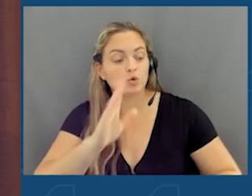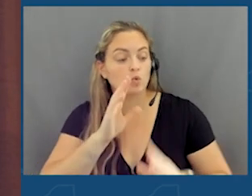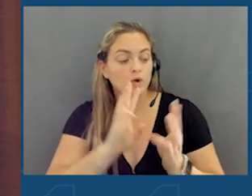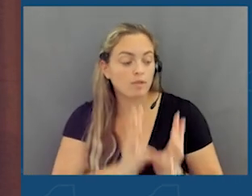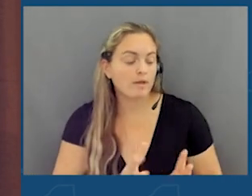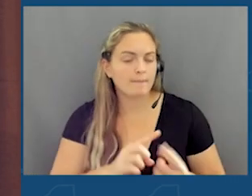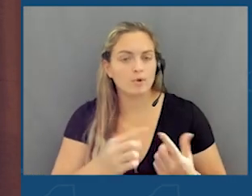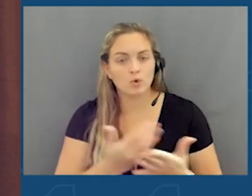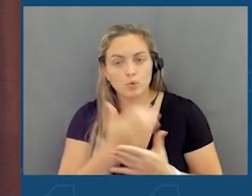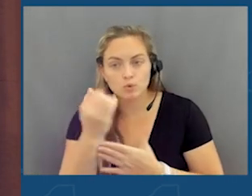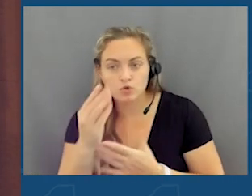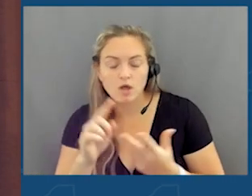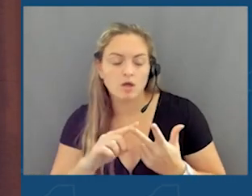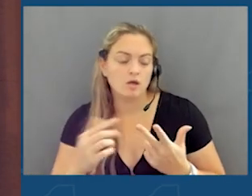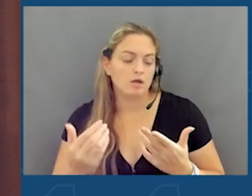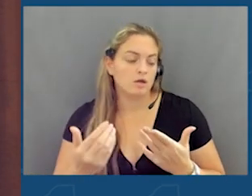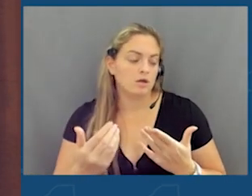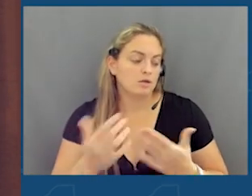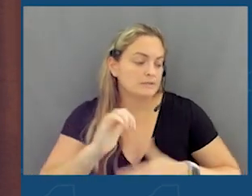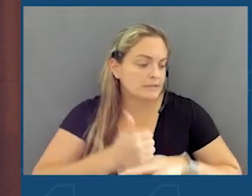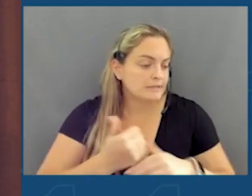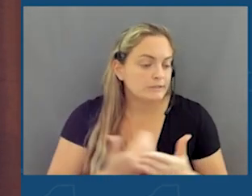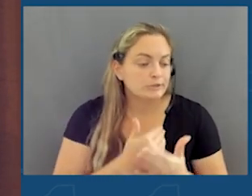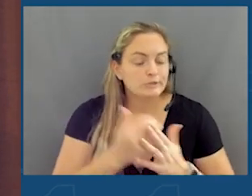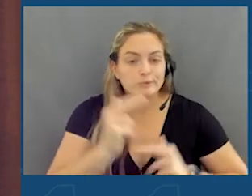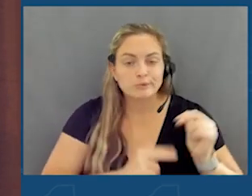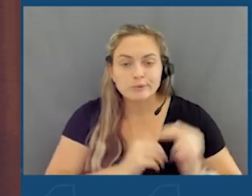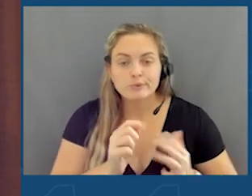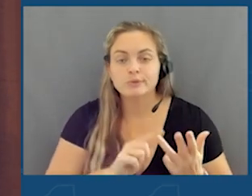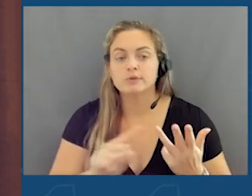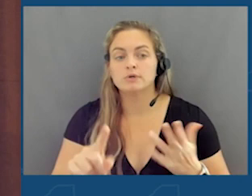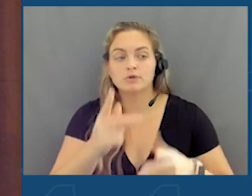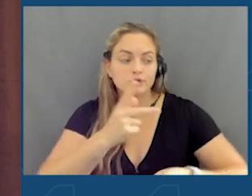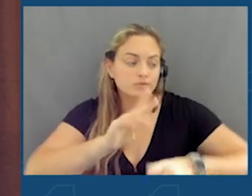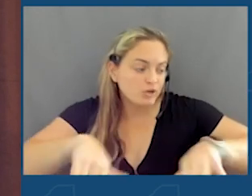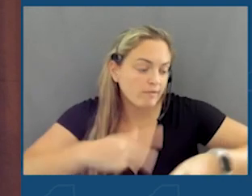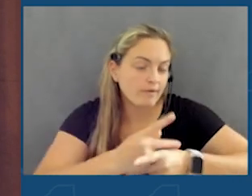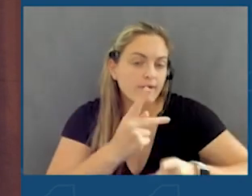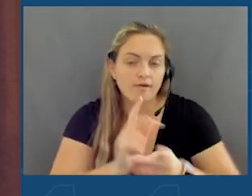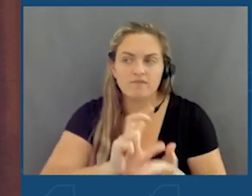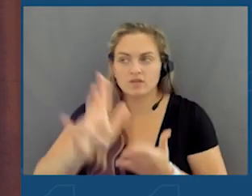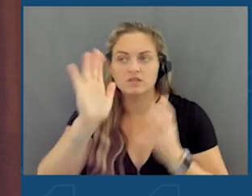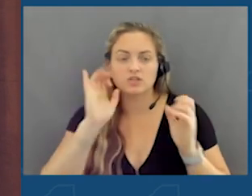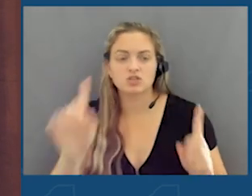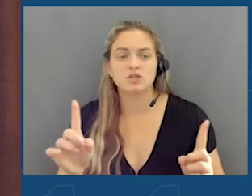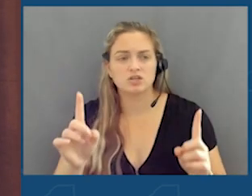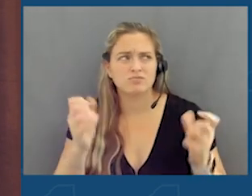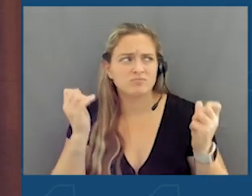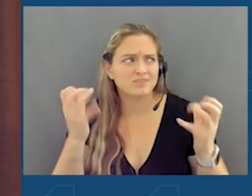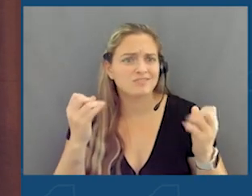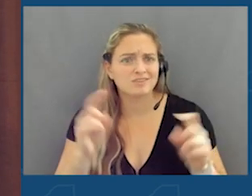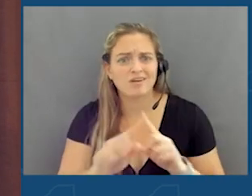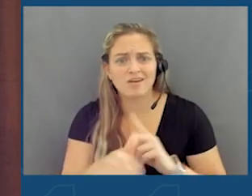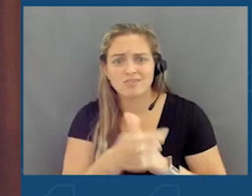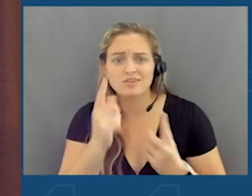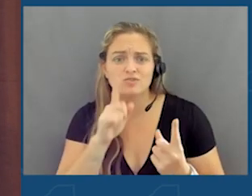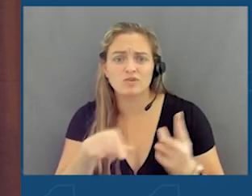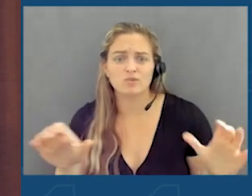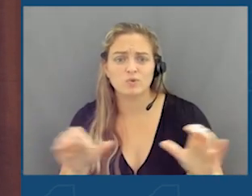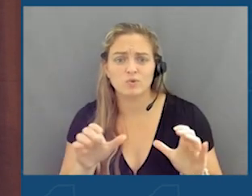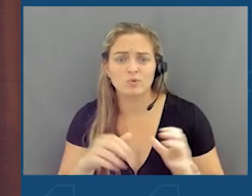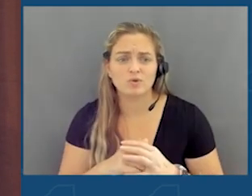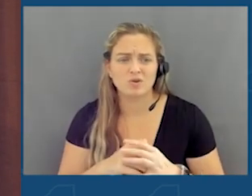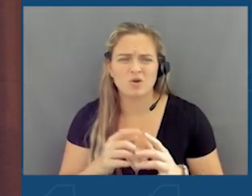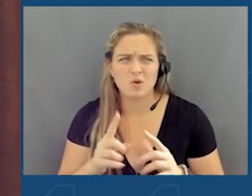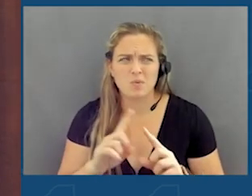new jobs. You're trying to build infrastructure. You're trying to take care of child care and invest in education. I know there's a lot of other things that need to be done, but to